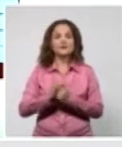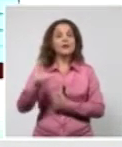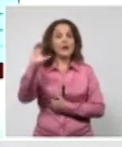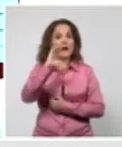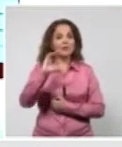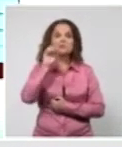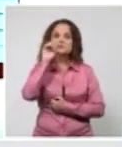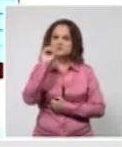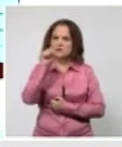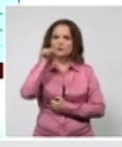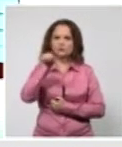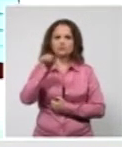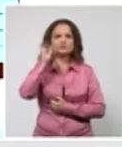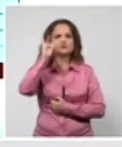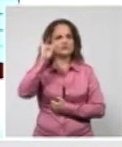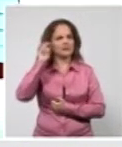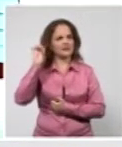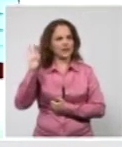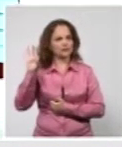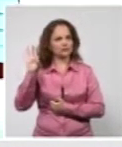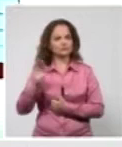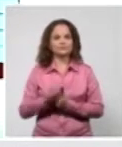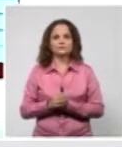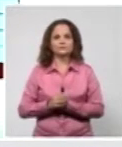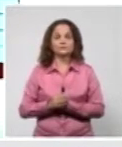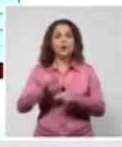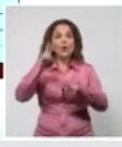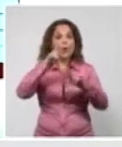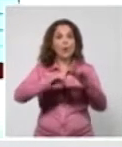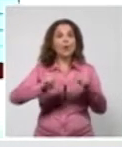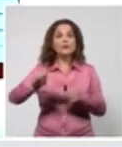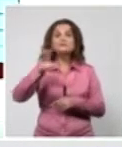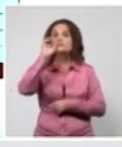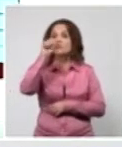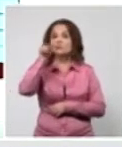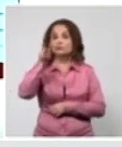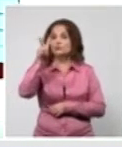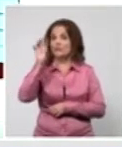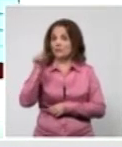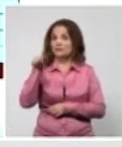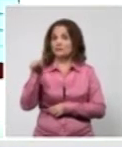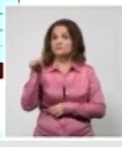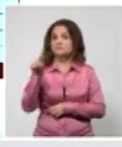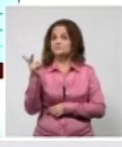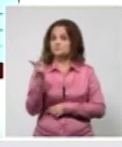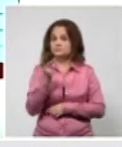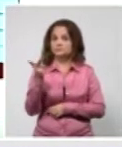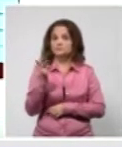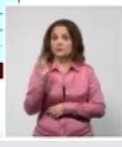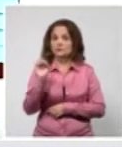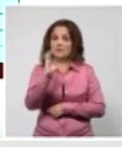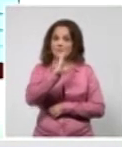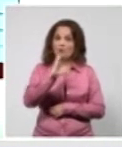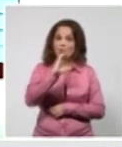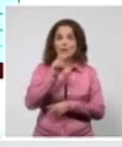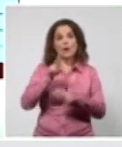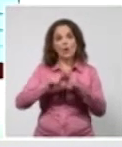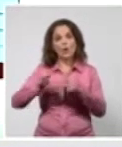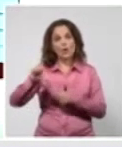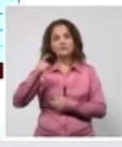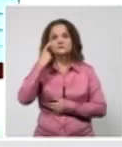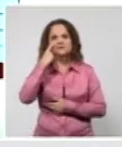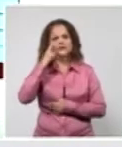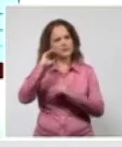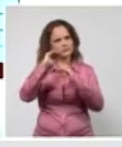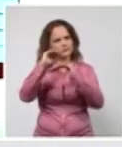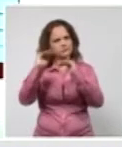that up to date, 7 provinces and the Isle of Youth Special Municipality have remained free of COVID-19 cases for more